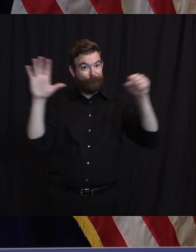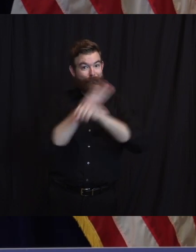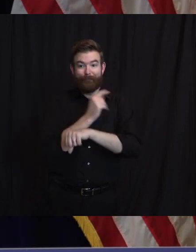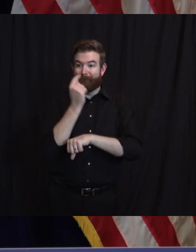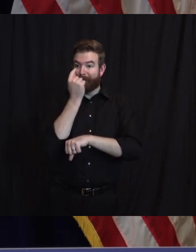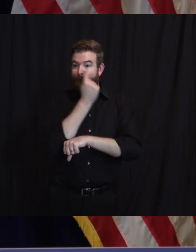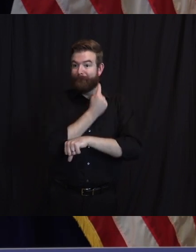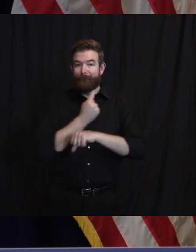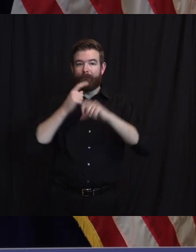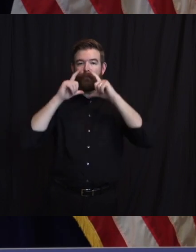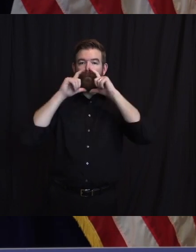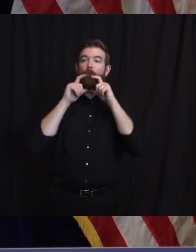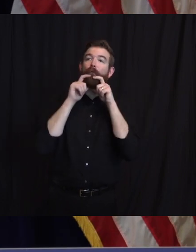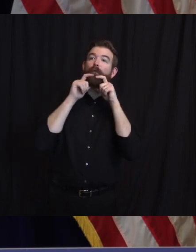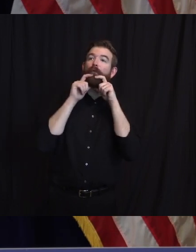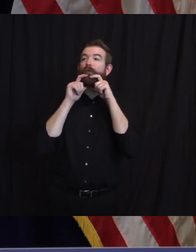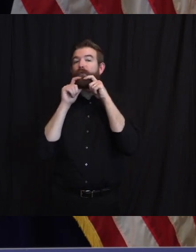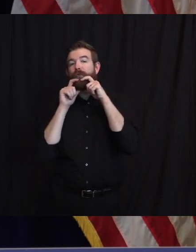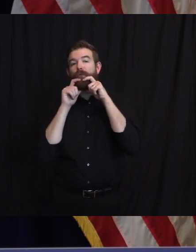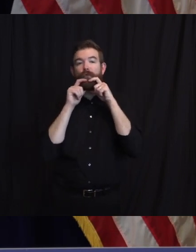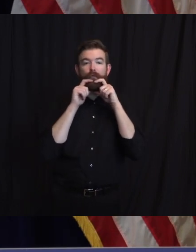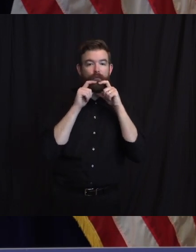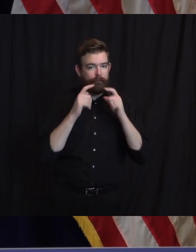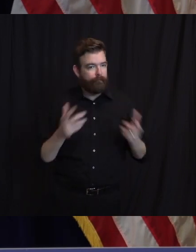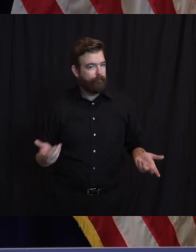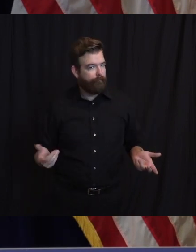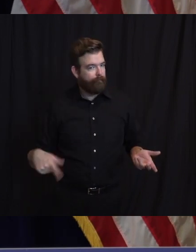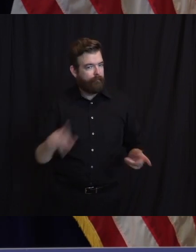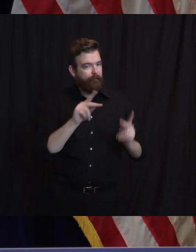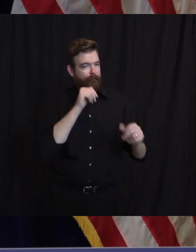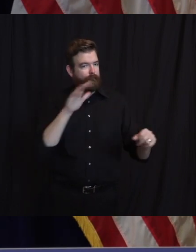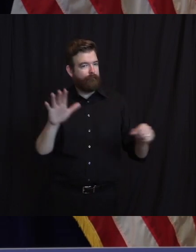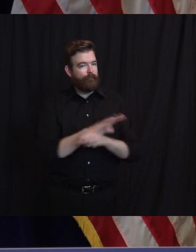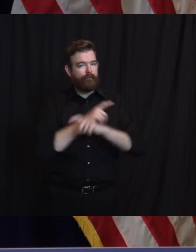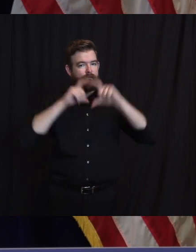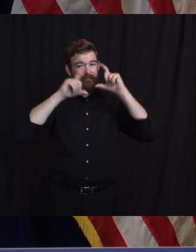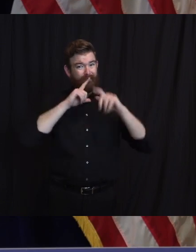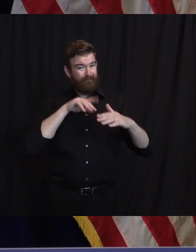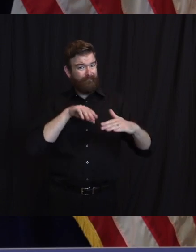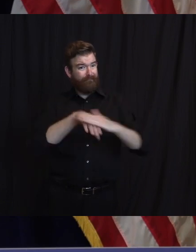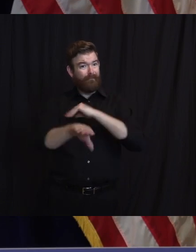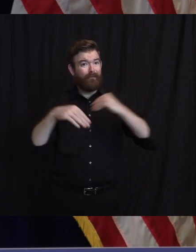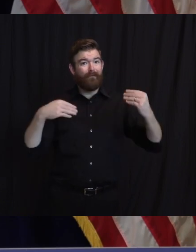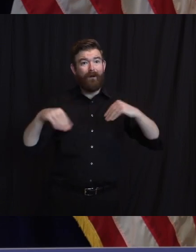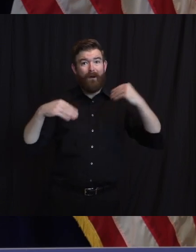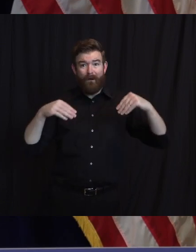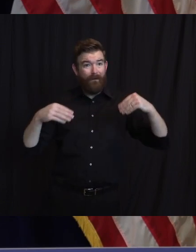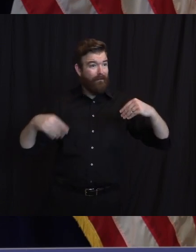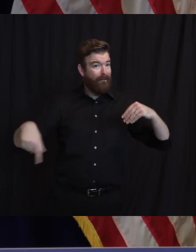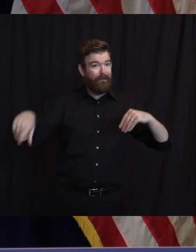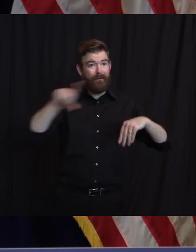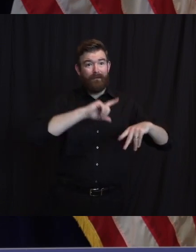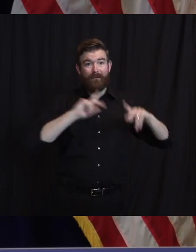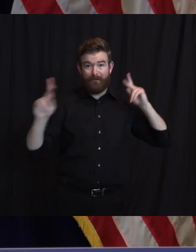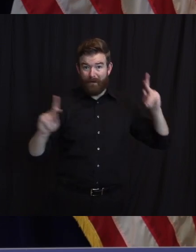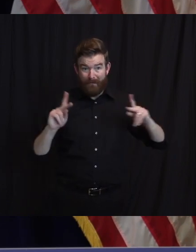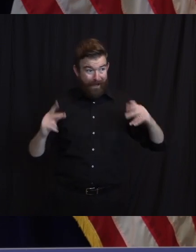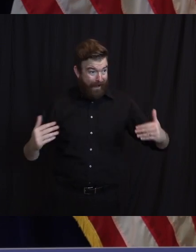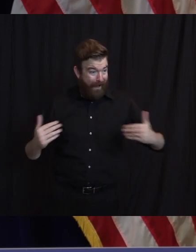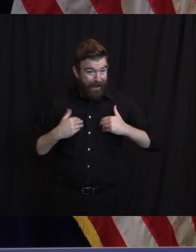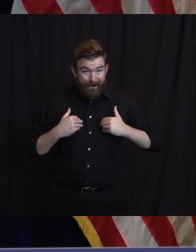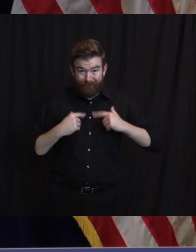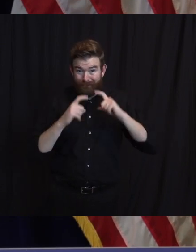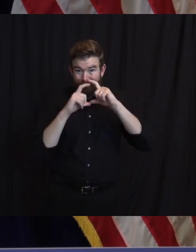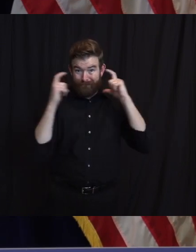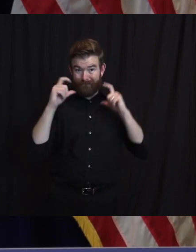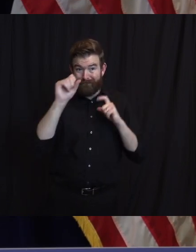a convenience store the other day. Everybody had a mask on. 4 out of the 5 people had the below the